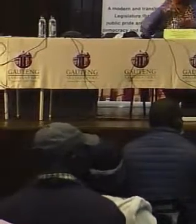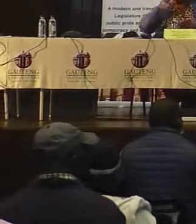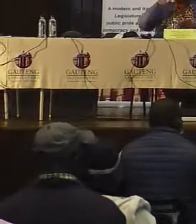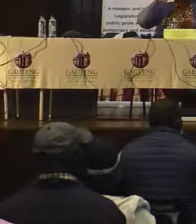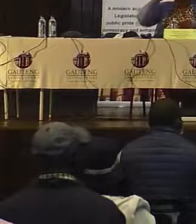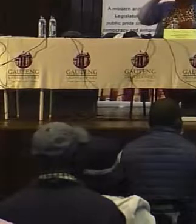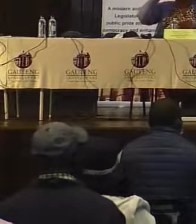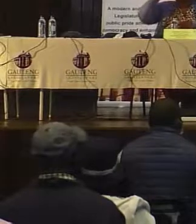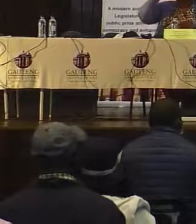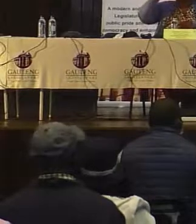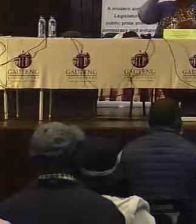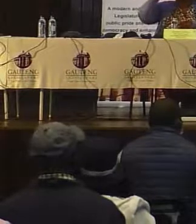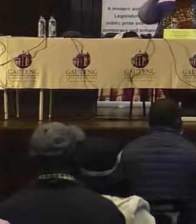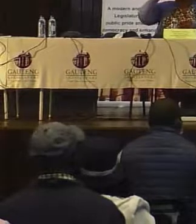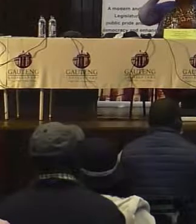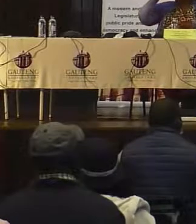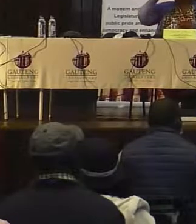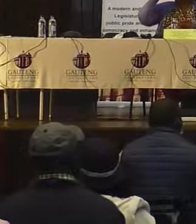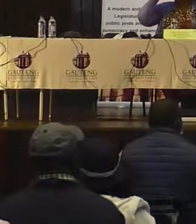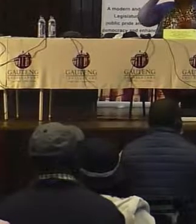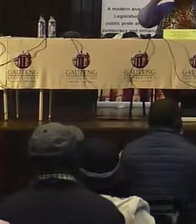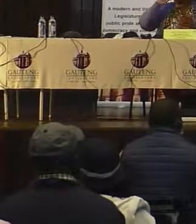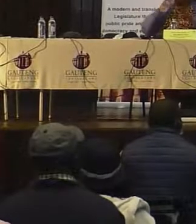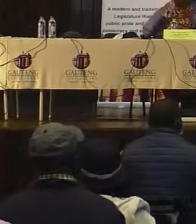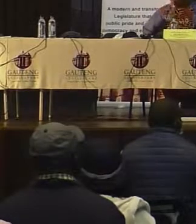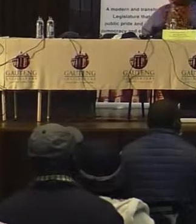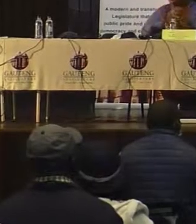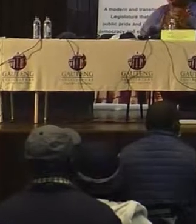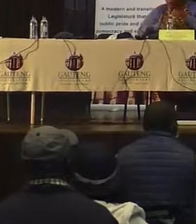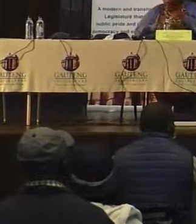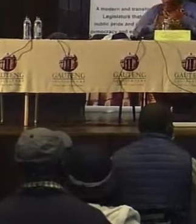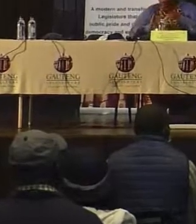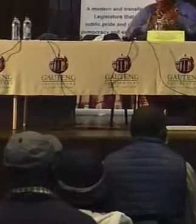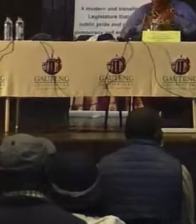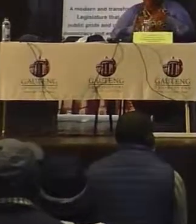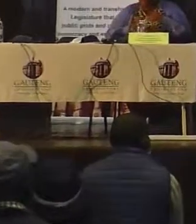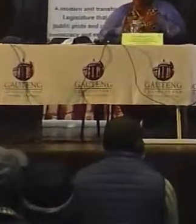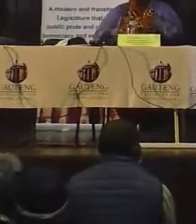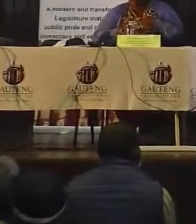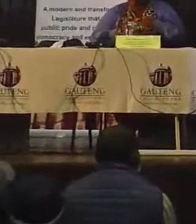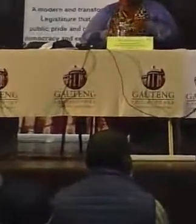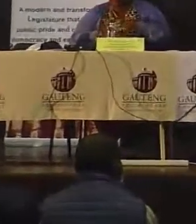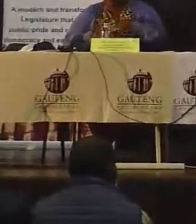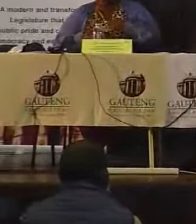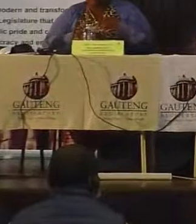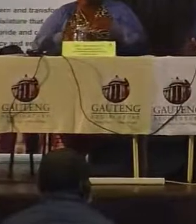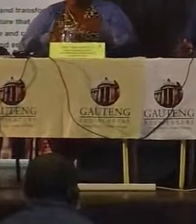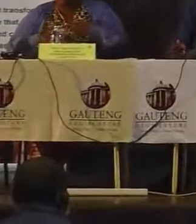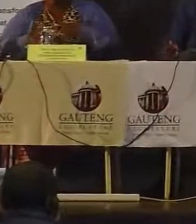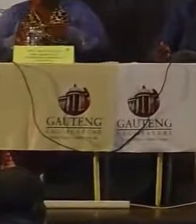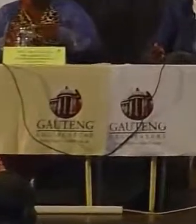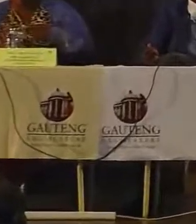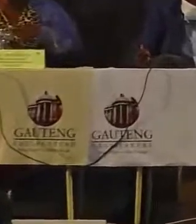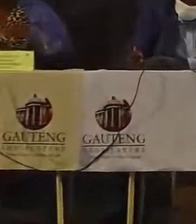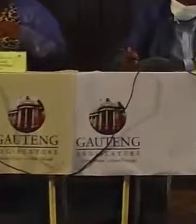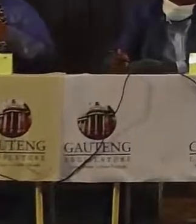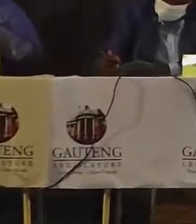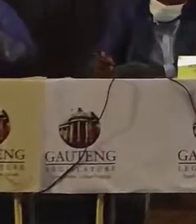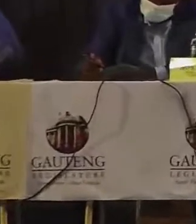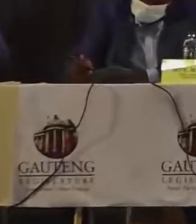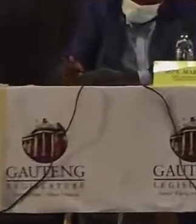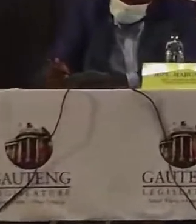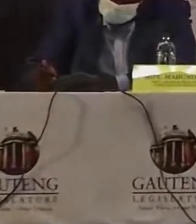Sorry, Member Mabunda, I missed your hand there, my apologies. So the agenda has been adopted. Before